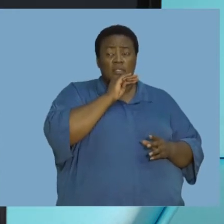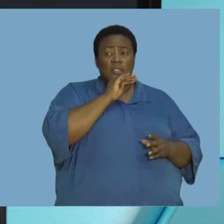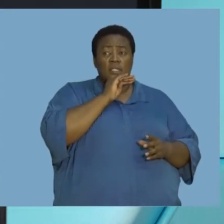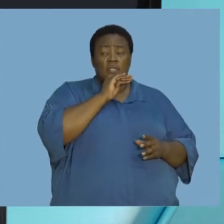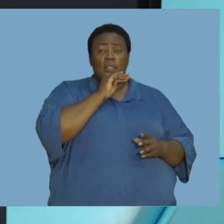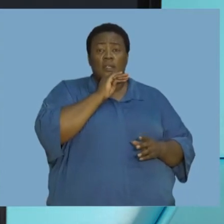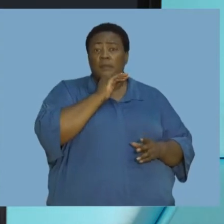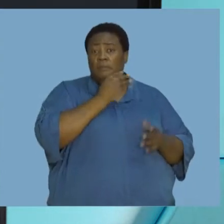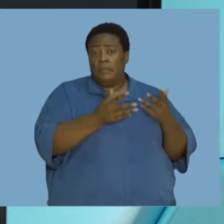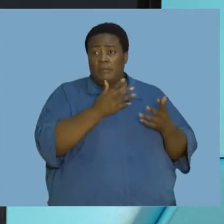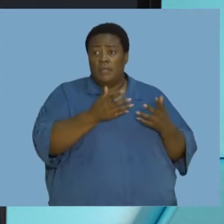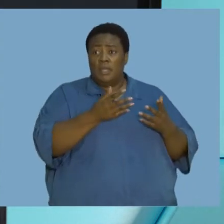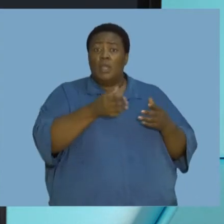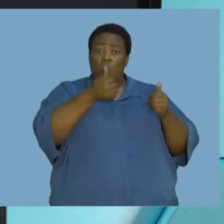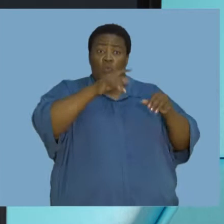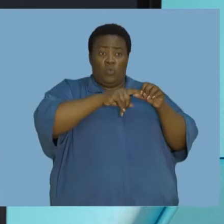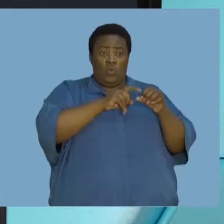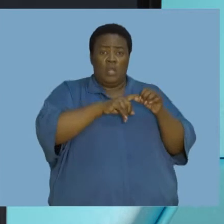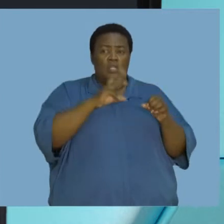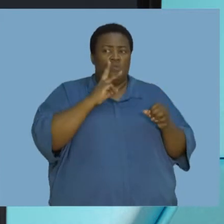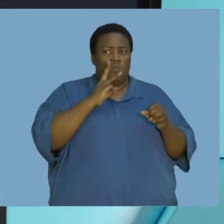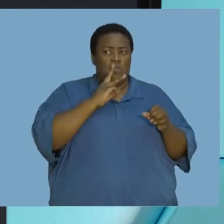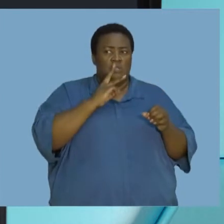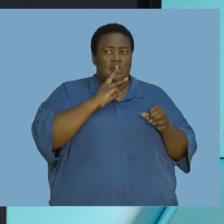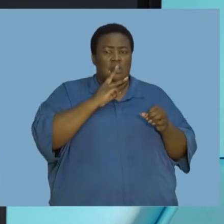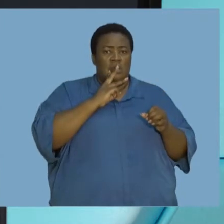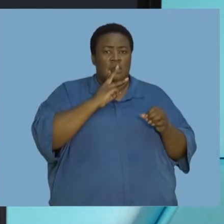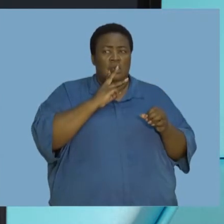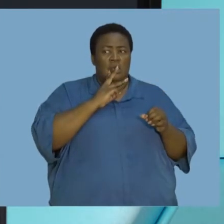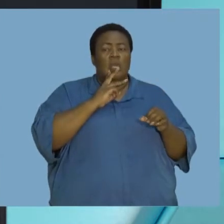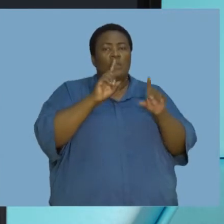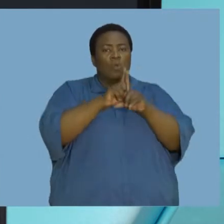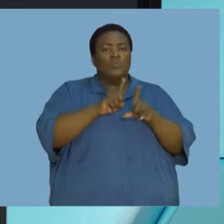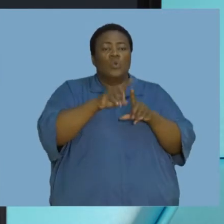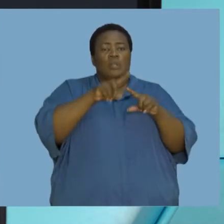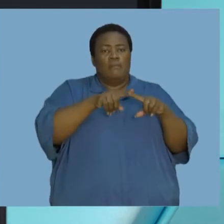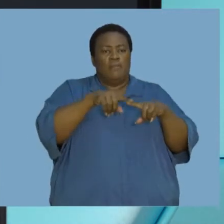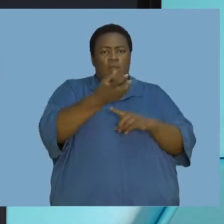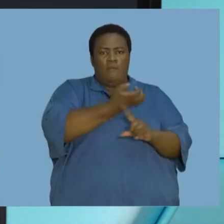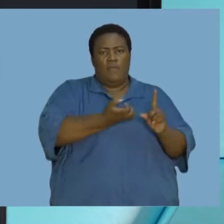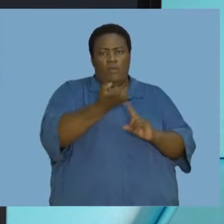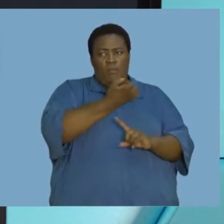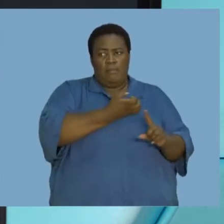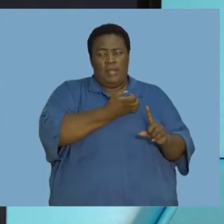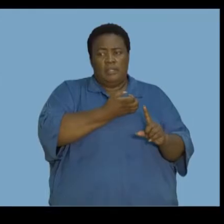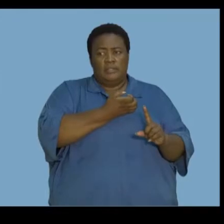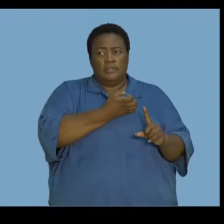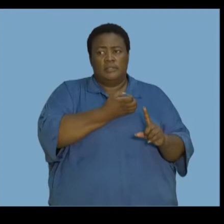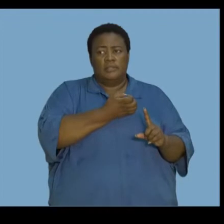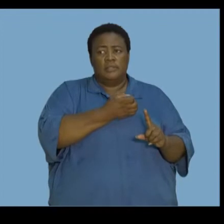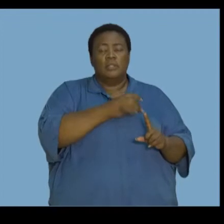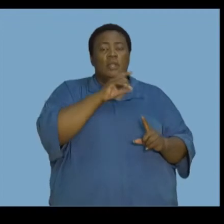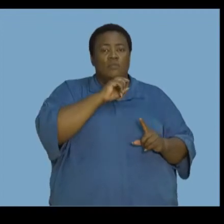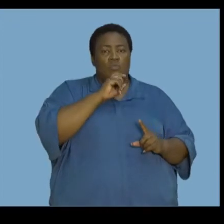quality water, which is again an indication of the nature of the environment. So remember that and use